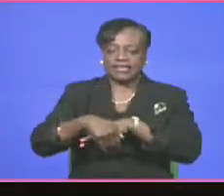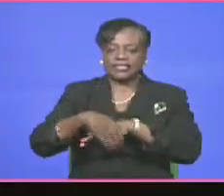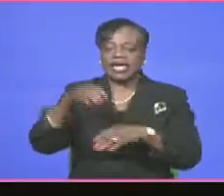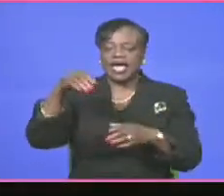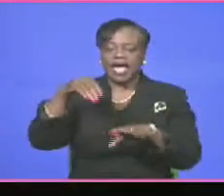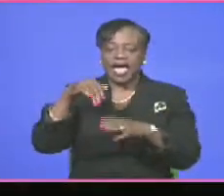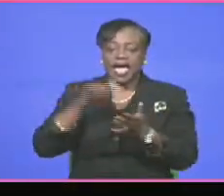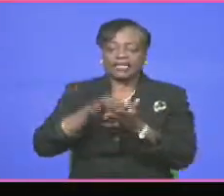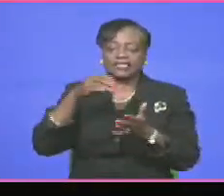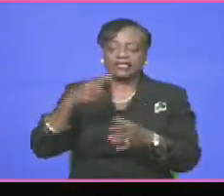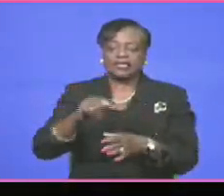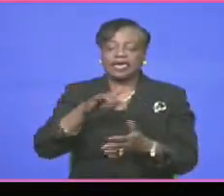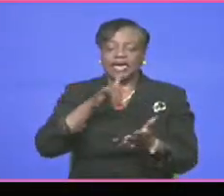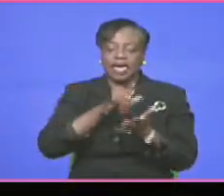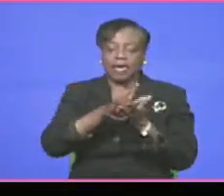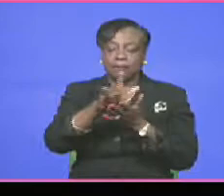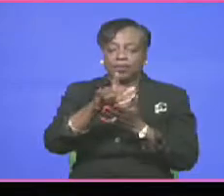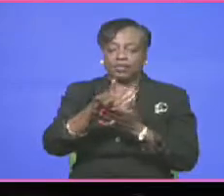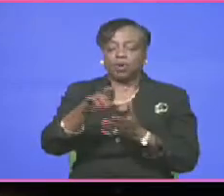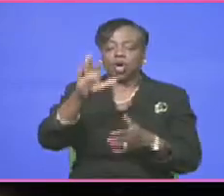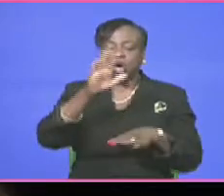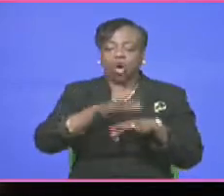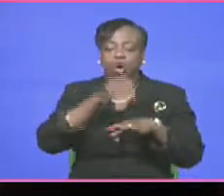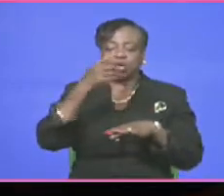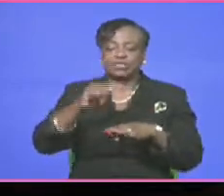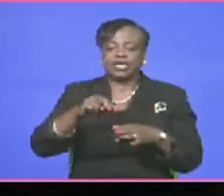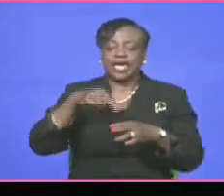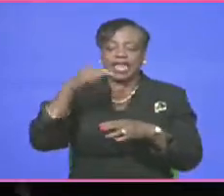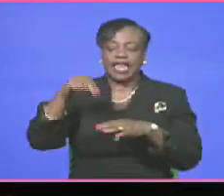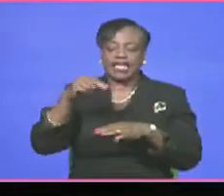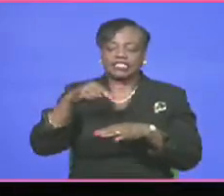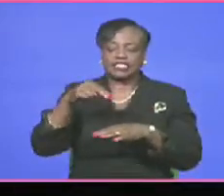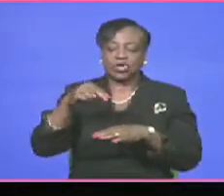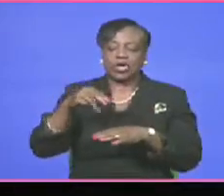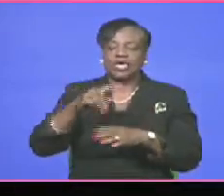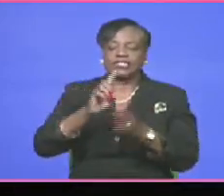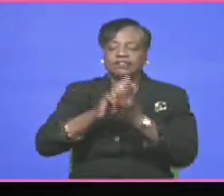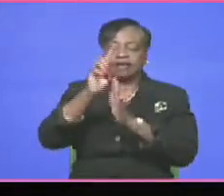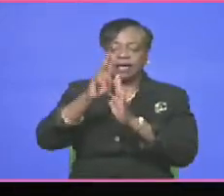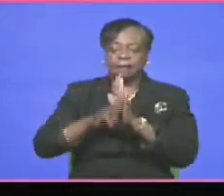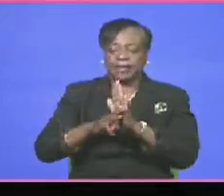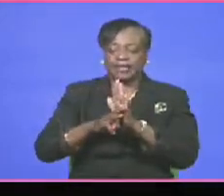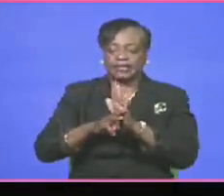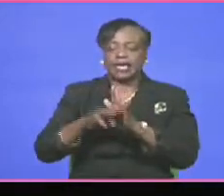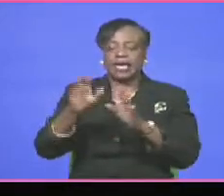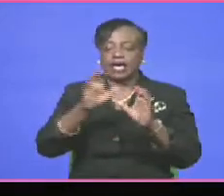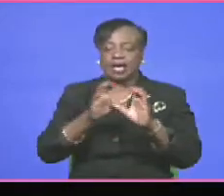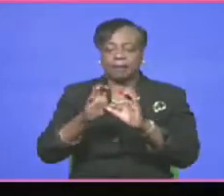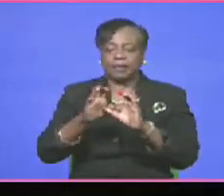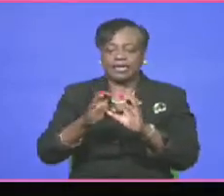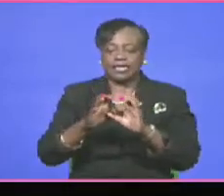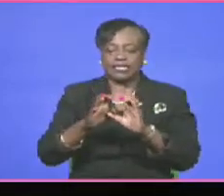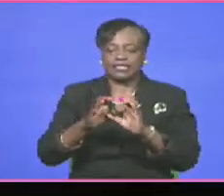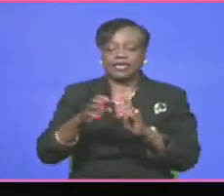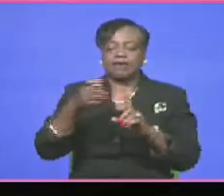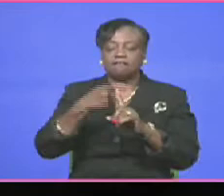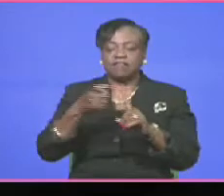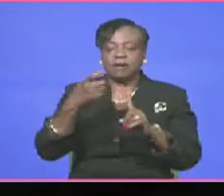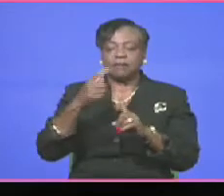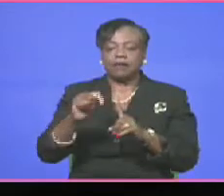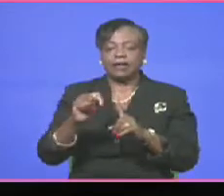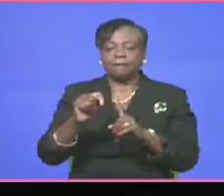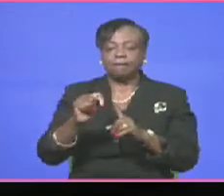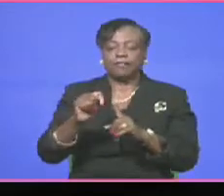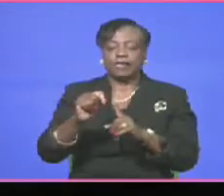exercise began with a call to the Nassau Airport Development Company's Operations Center from an MD-80 aircraft inbound from